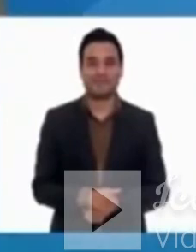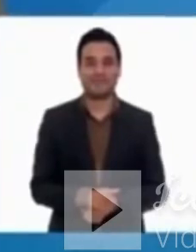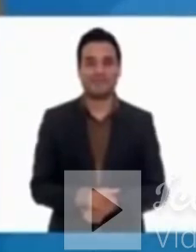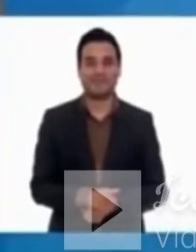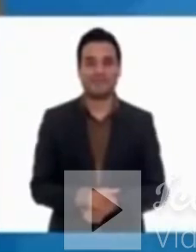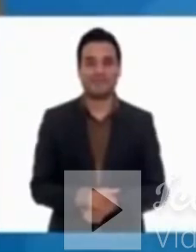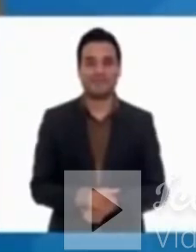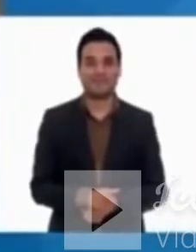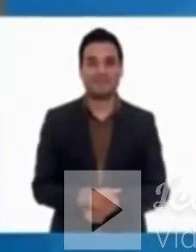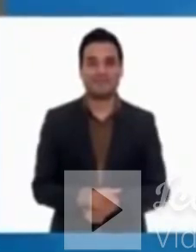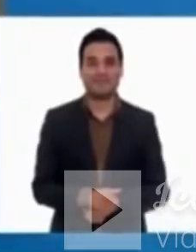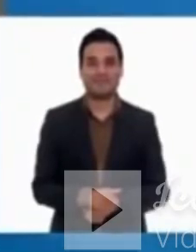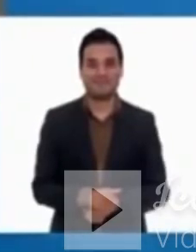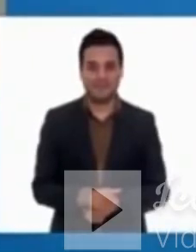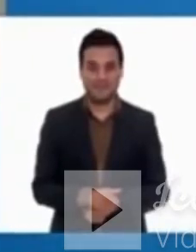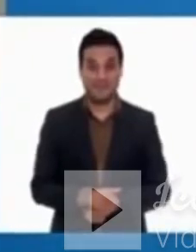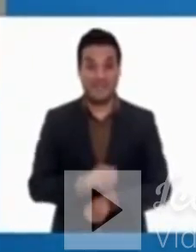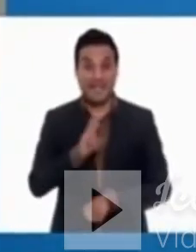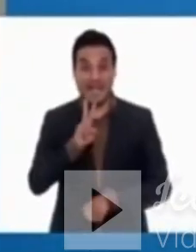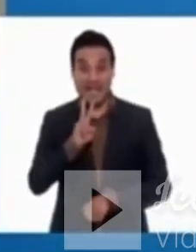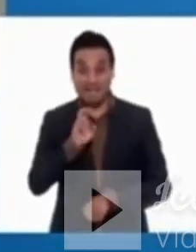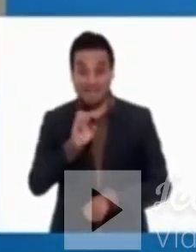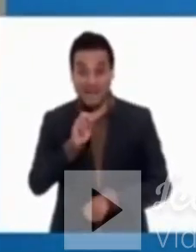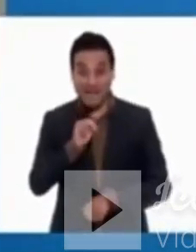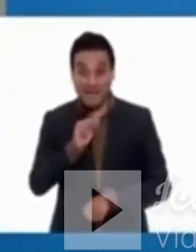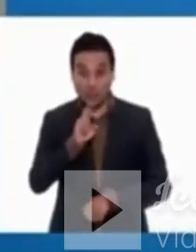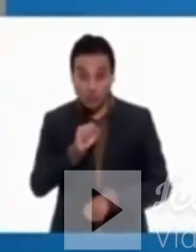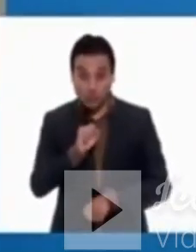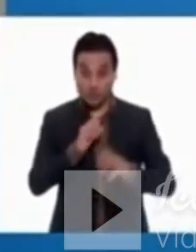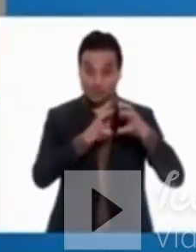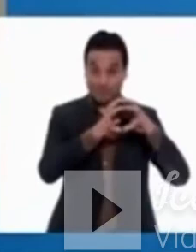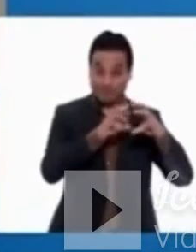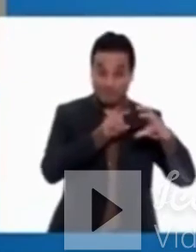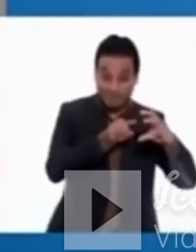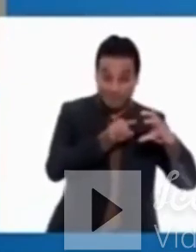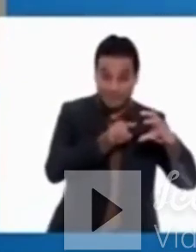Venus is the same size as Earth.